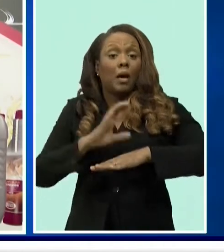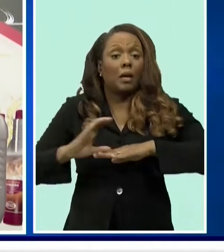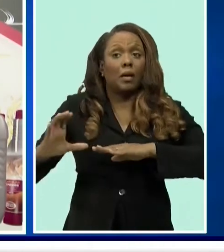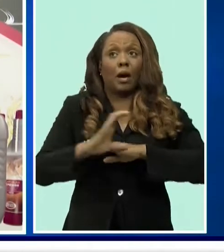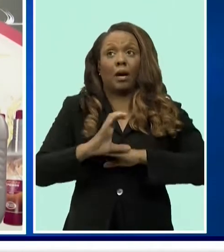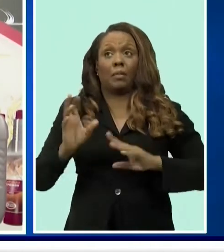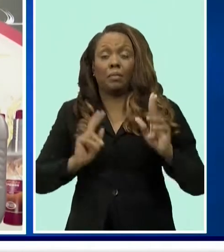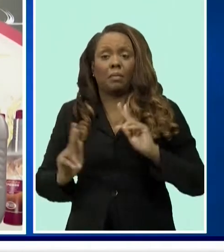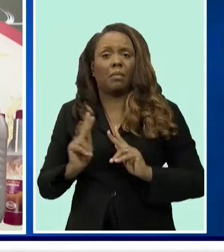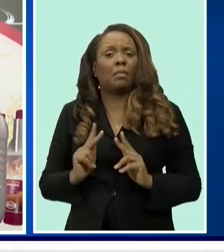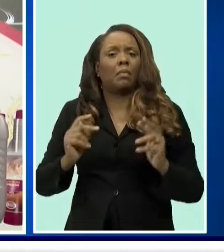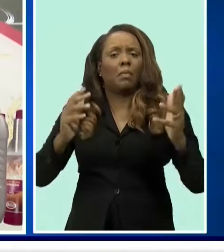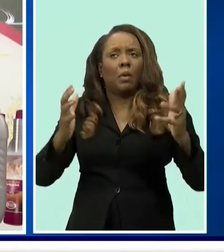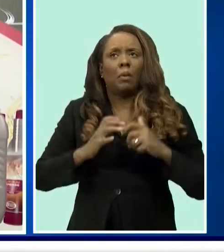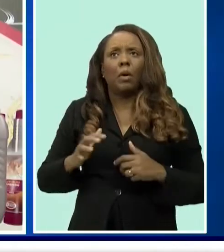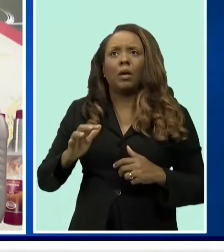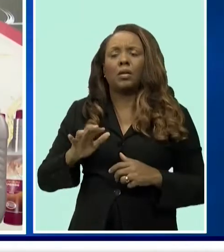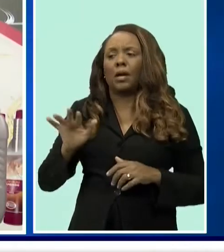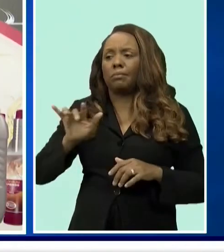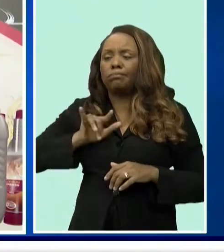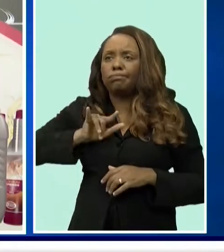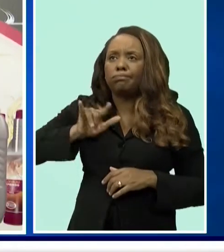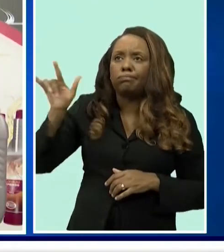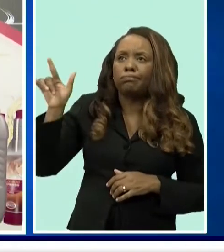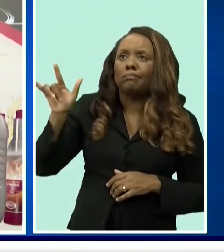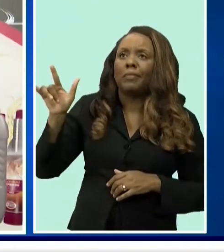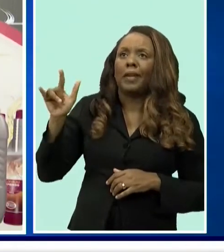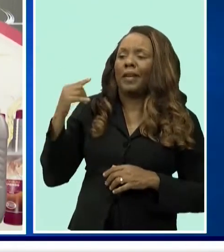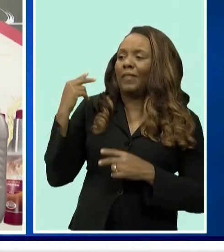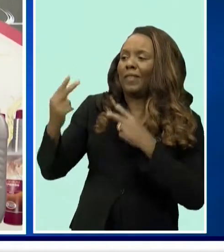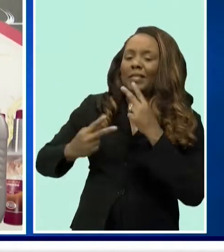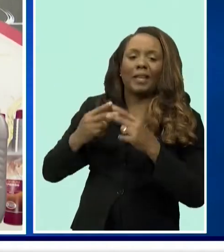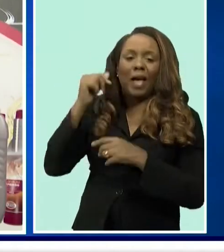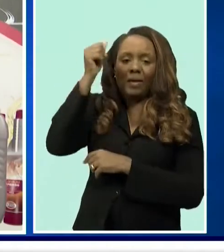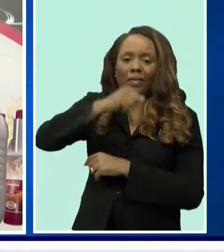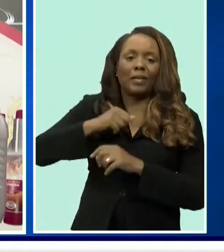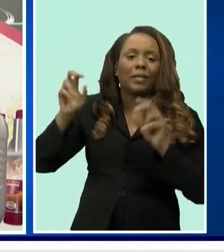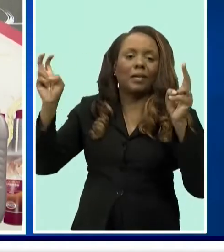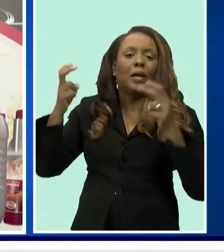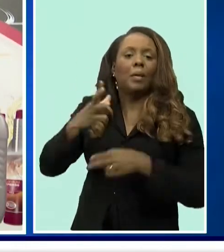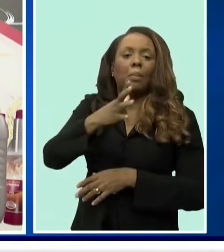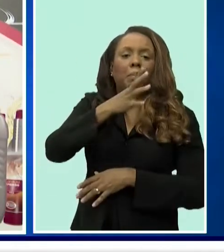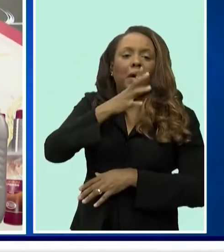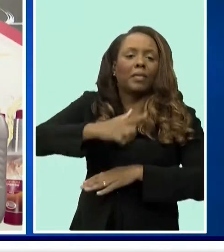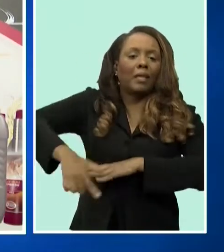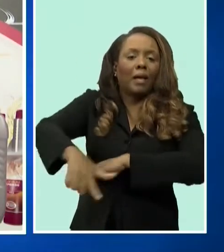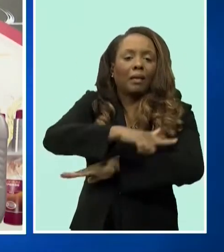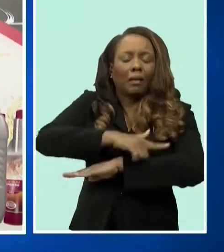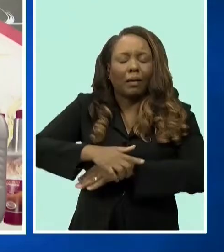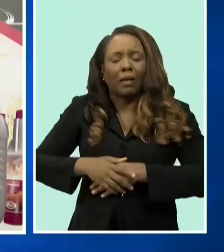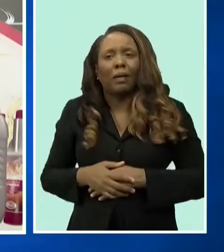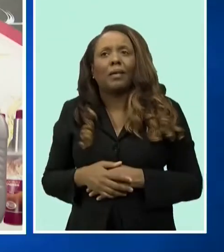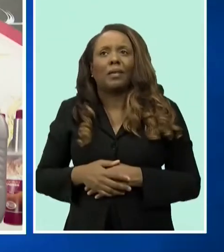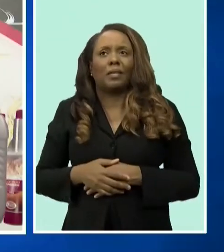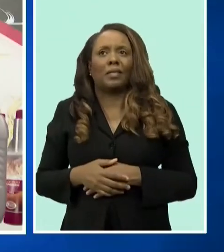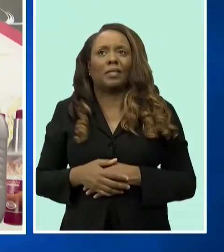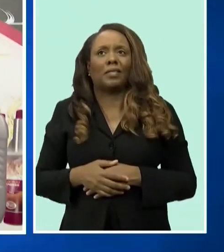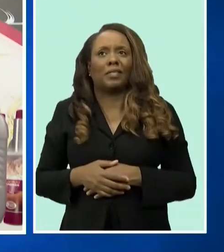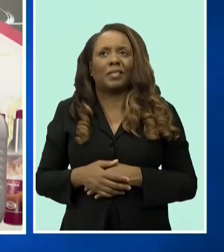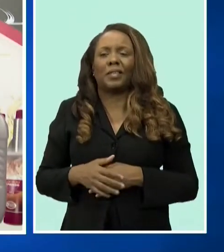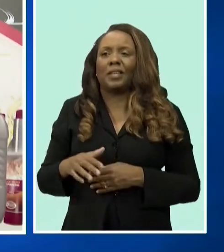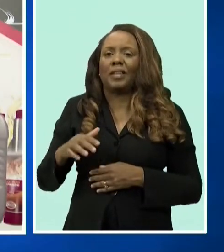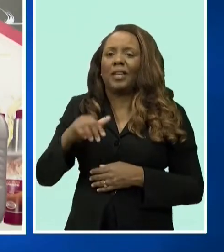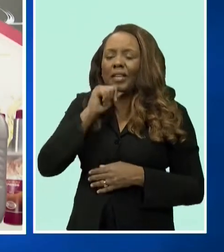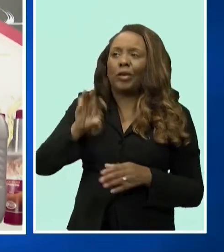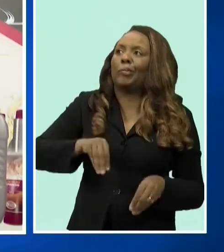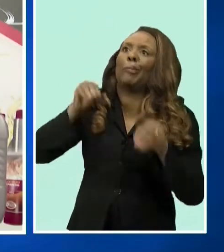to go or visit motherland as it is, you know, at least, even if obviously, I mean, you're not leaving, you're not going to leave